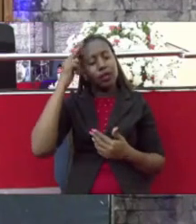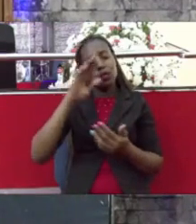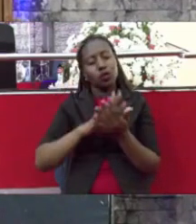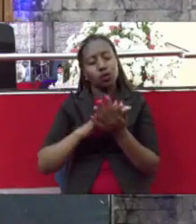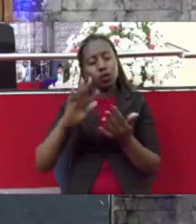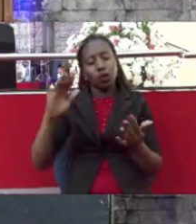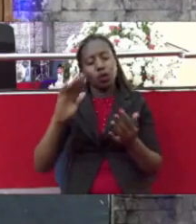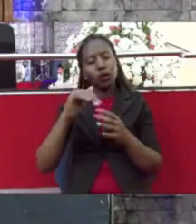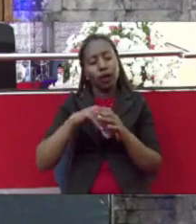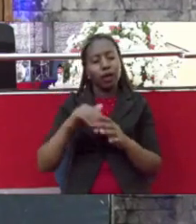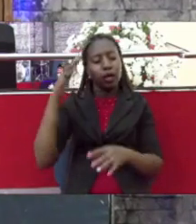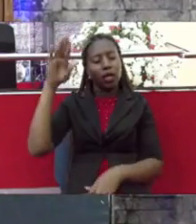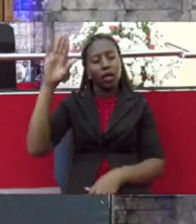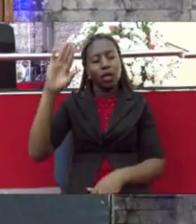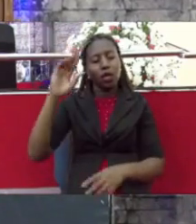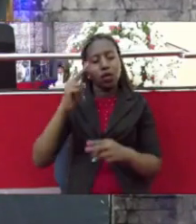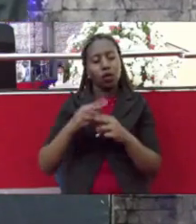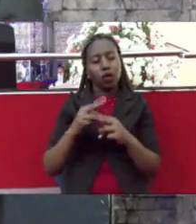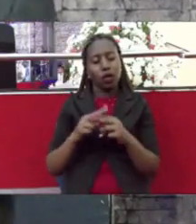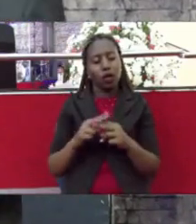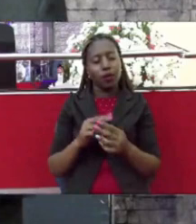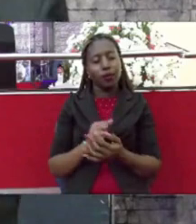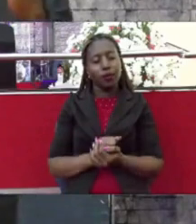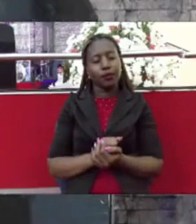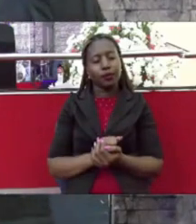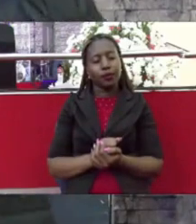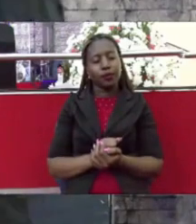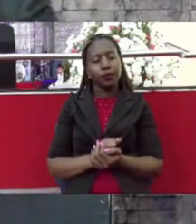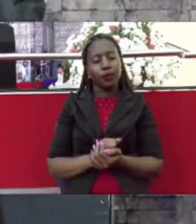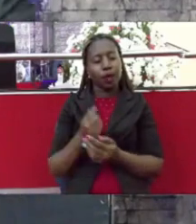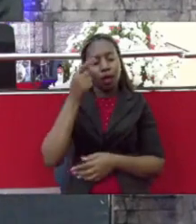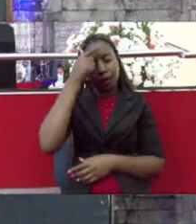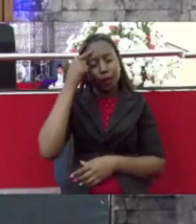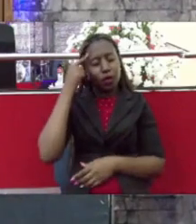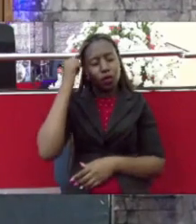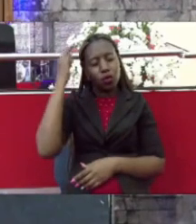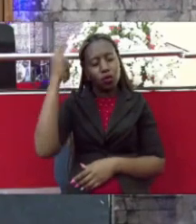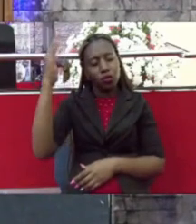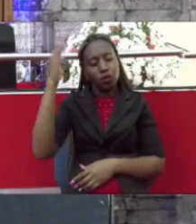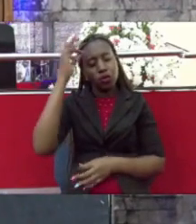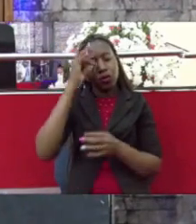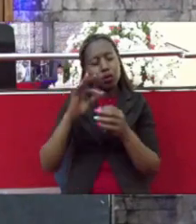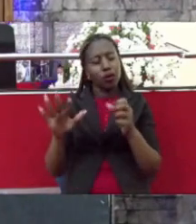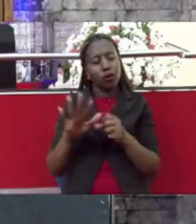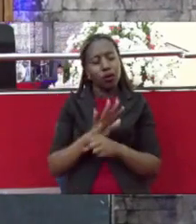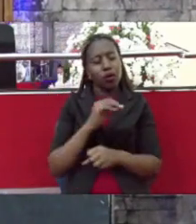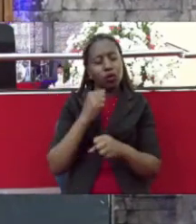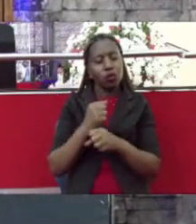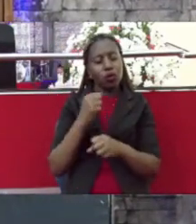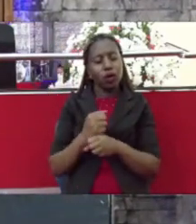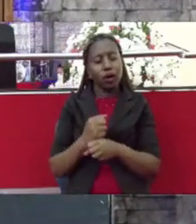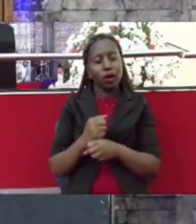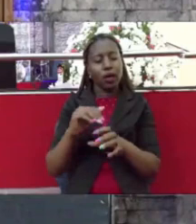tutakuwa na sababu ya kufurahikia na katika jina lako. Because Lord, you remain, Lord, at work, Lord, in our lives. Sababu Bwana unabaki